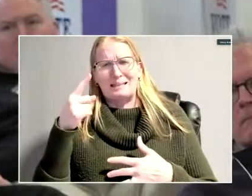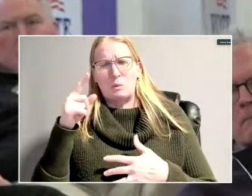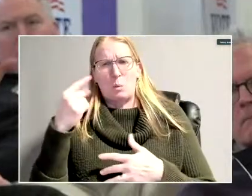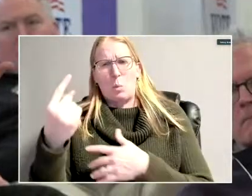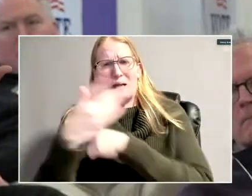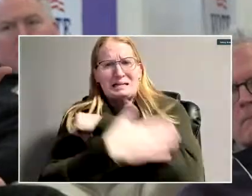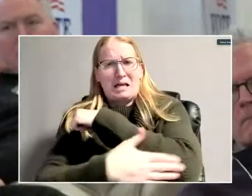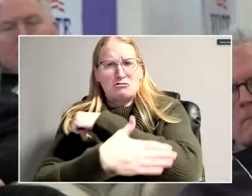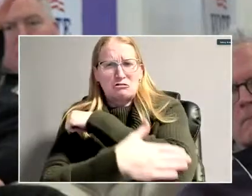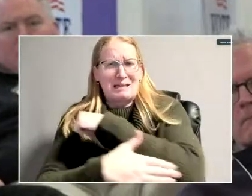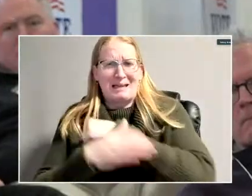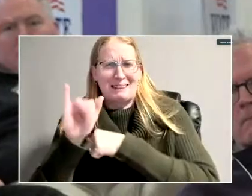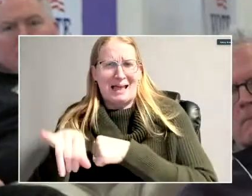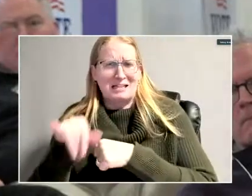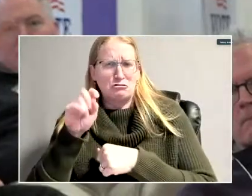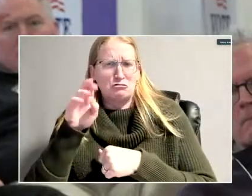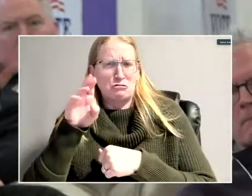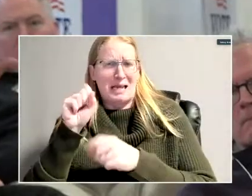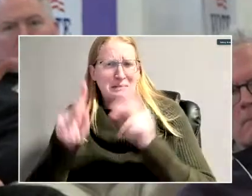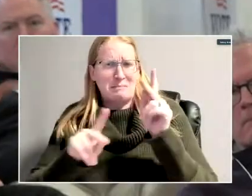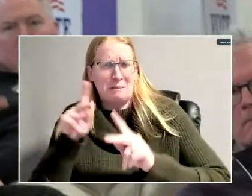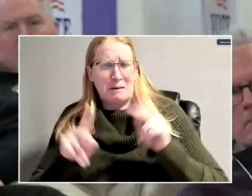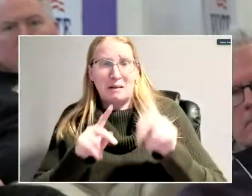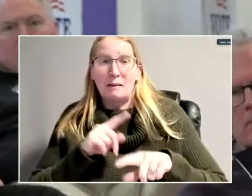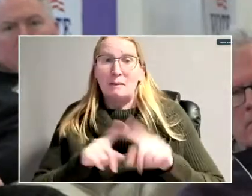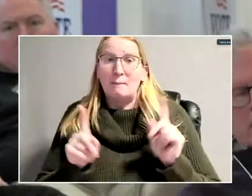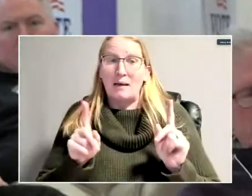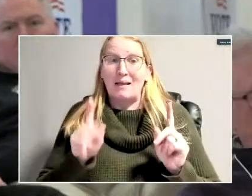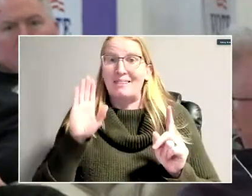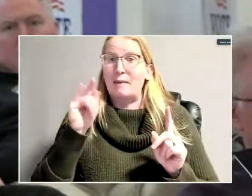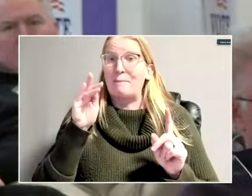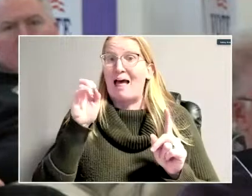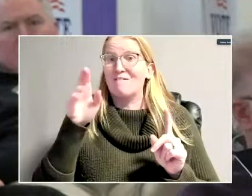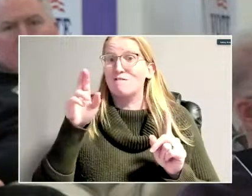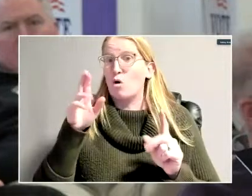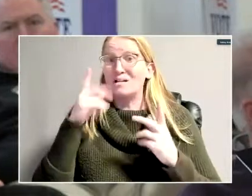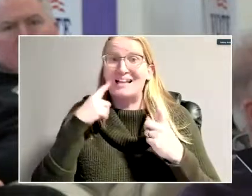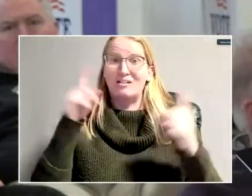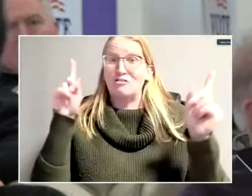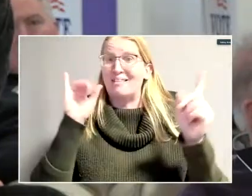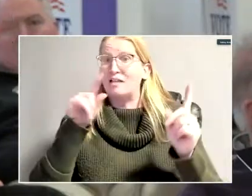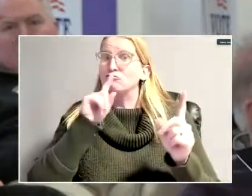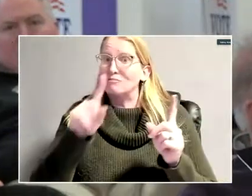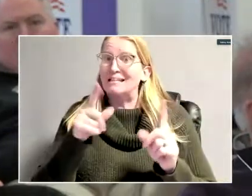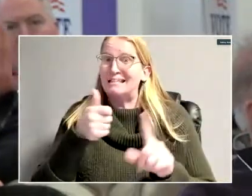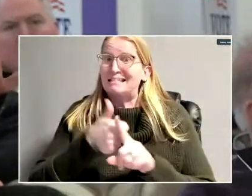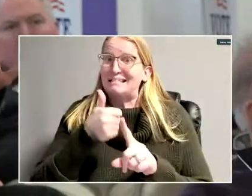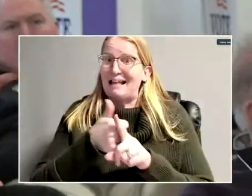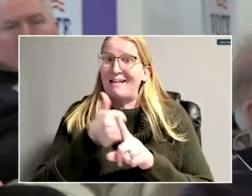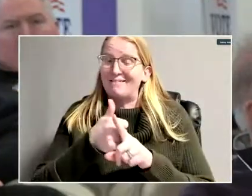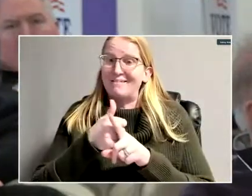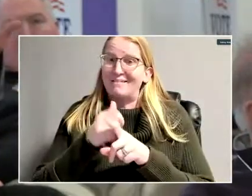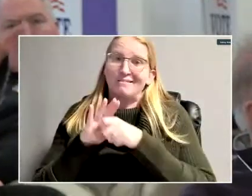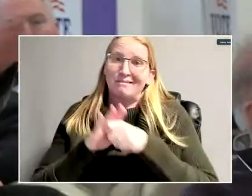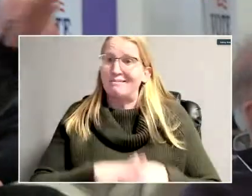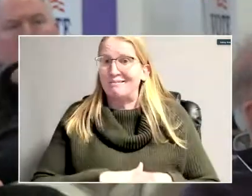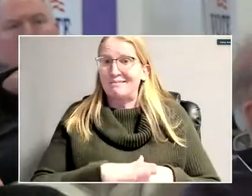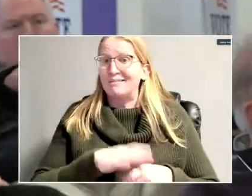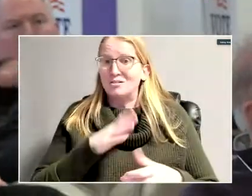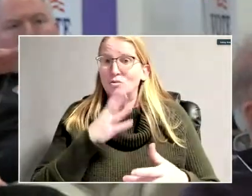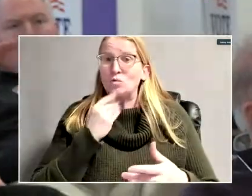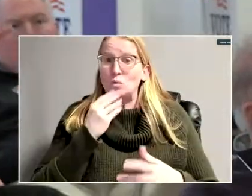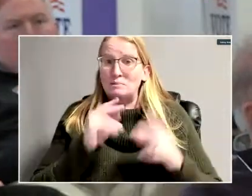direct declaration is inherently transphobic it was created I mean anti-semitic it was created